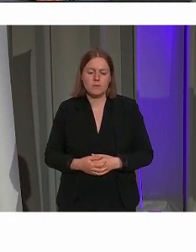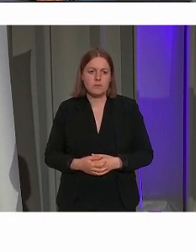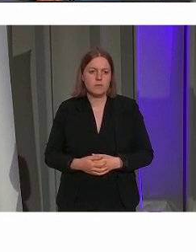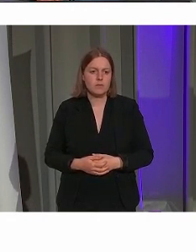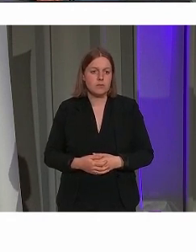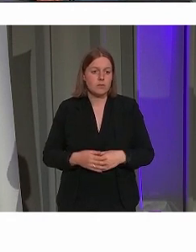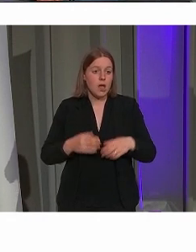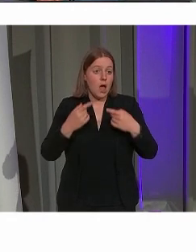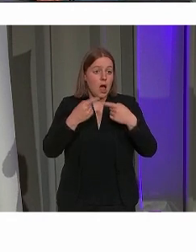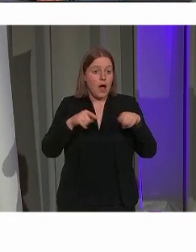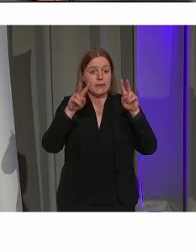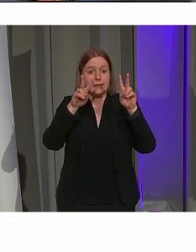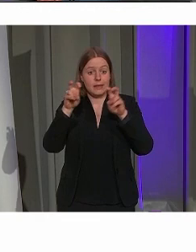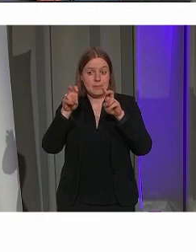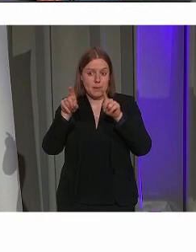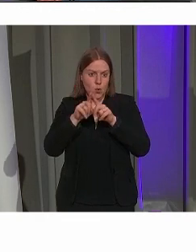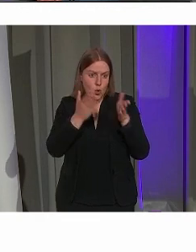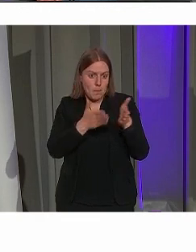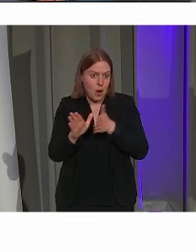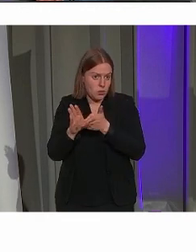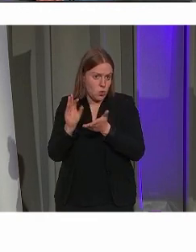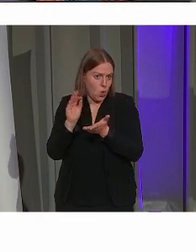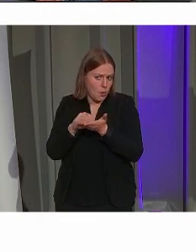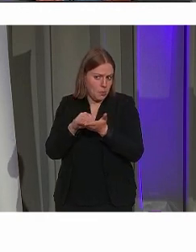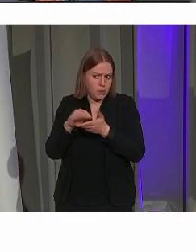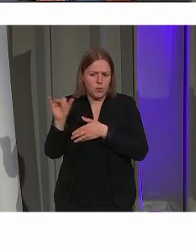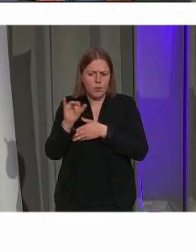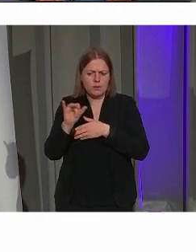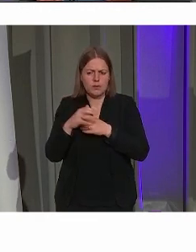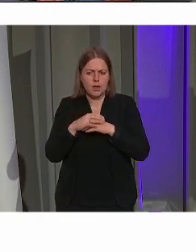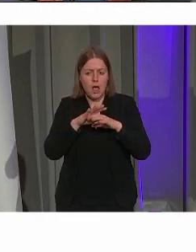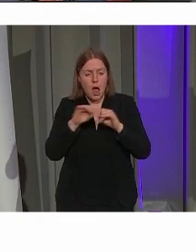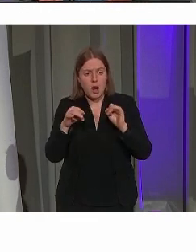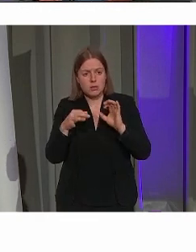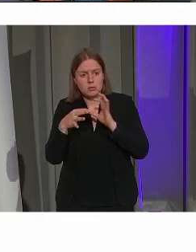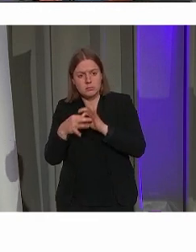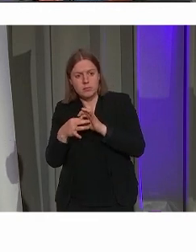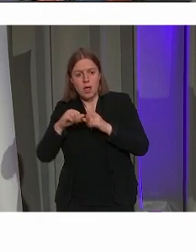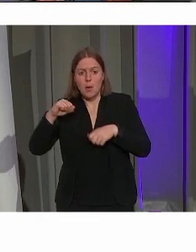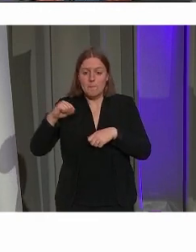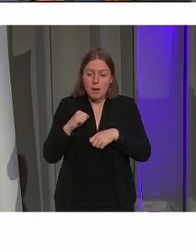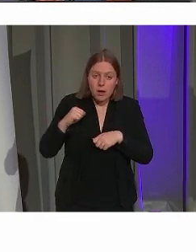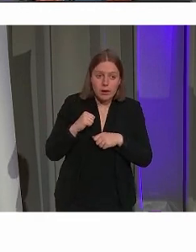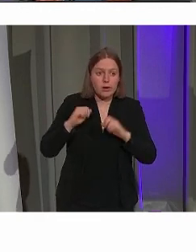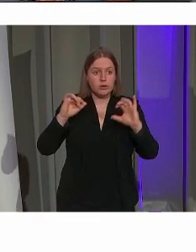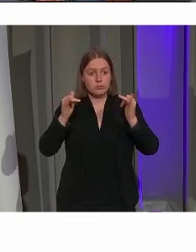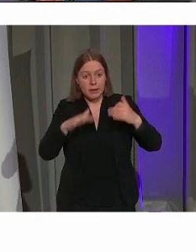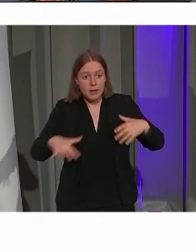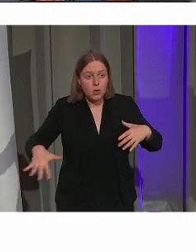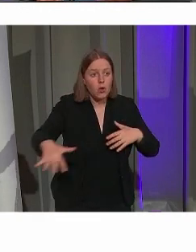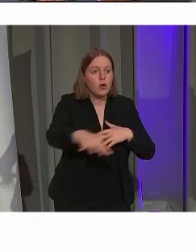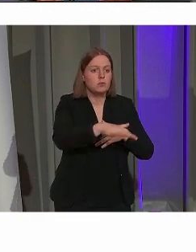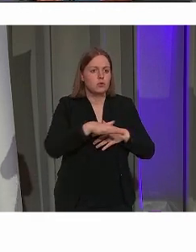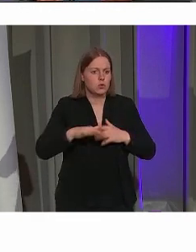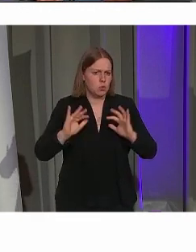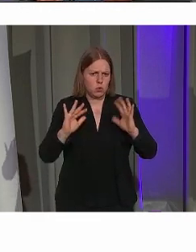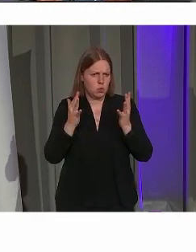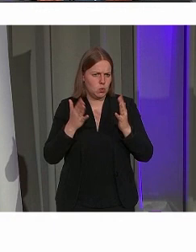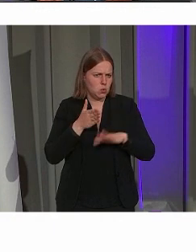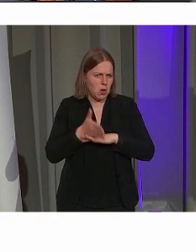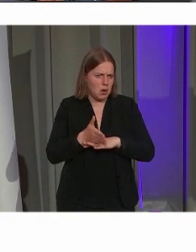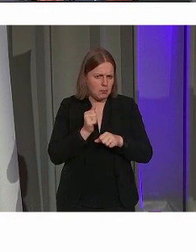Then another topic that's part of the accessibility plan is everything that has to do with parks